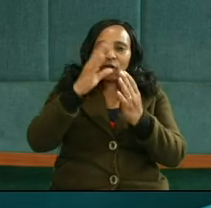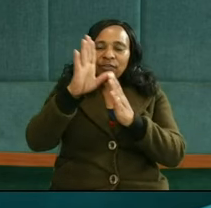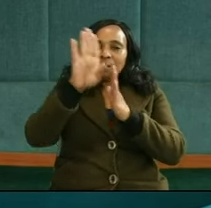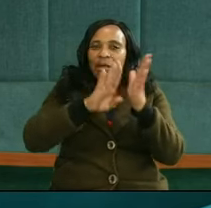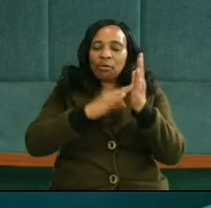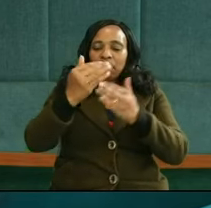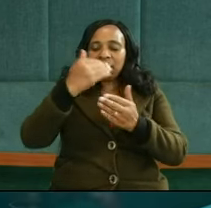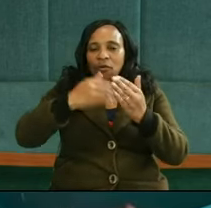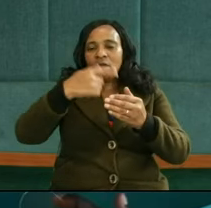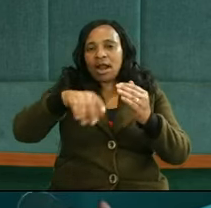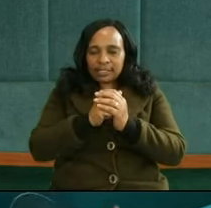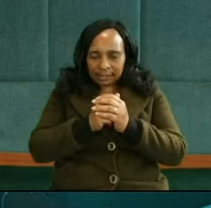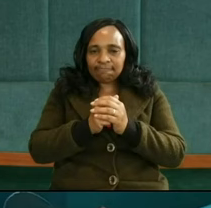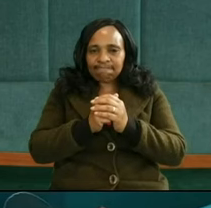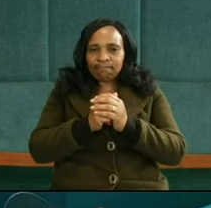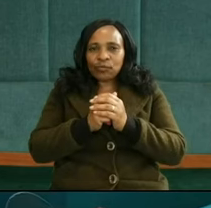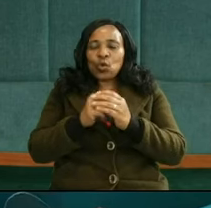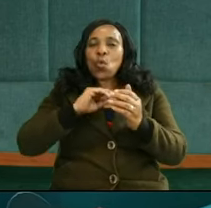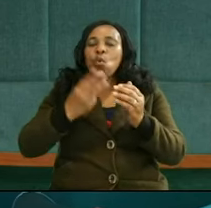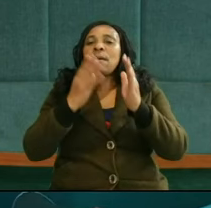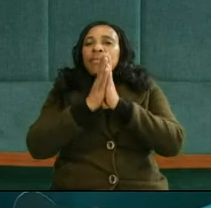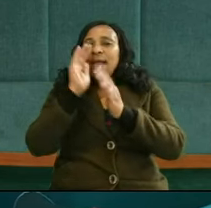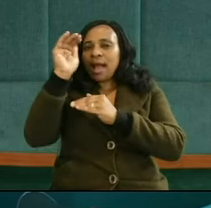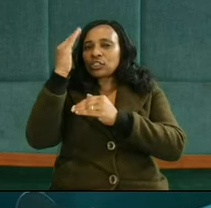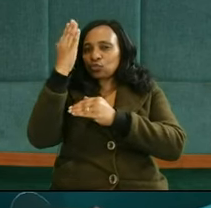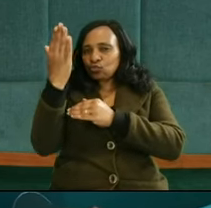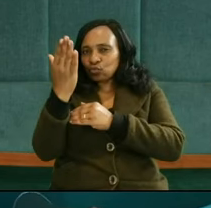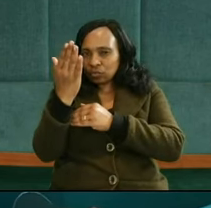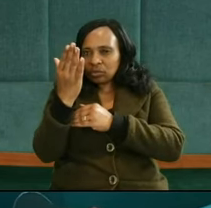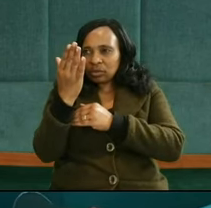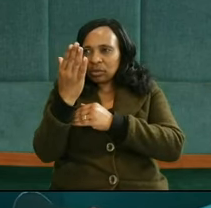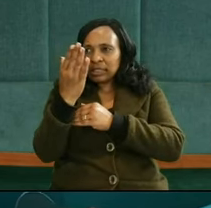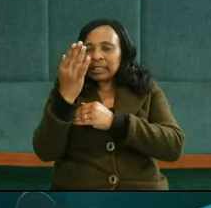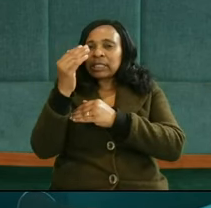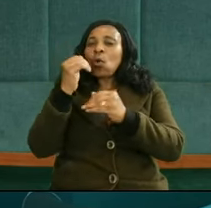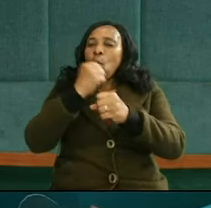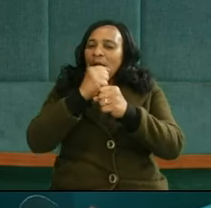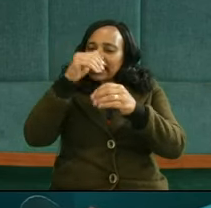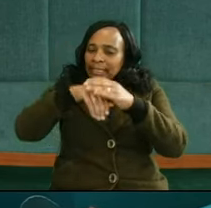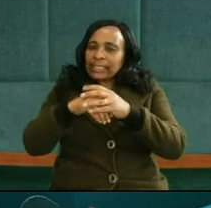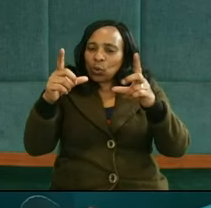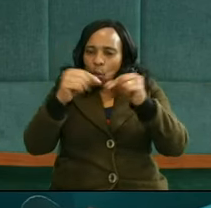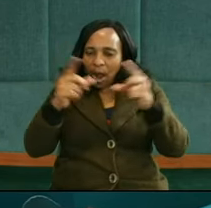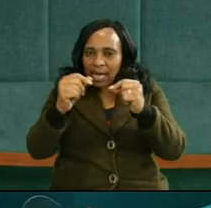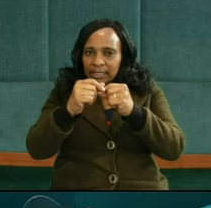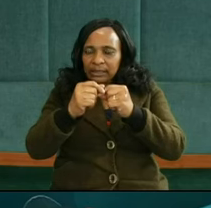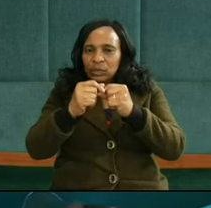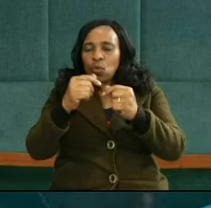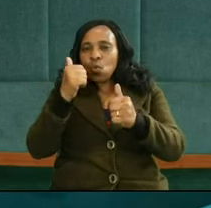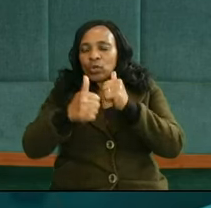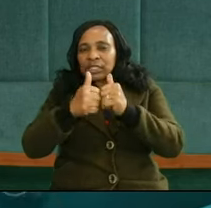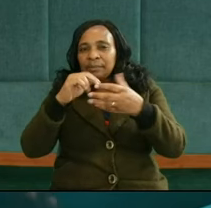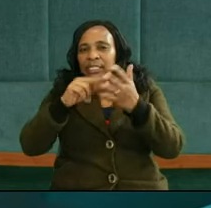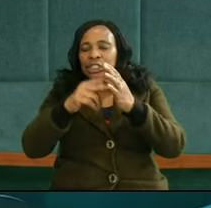before us for consideration. We pray that as we delve into this passage, that the Holy Spirit,